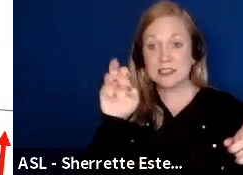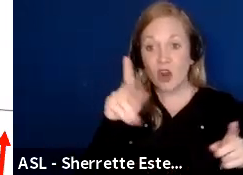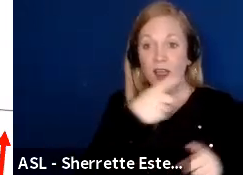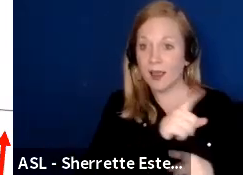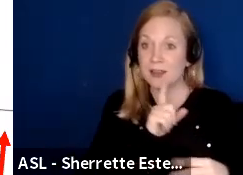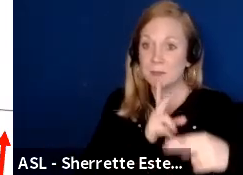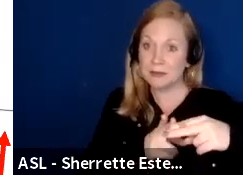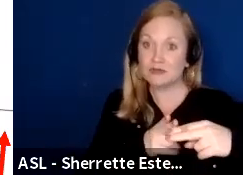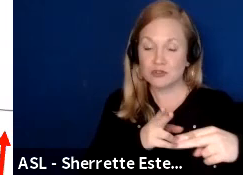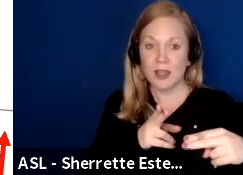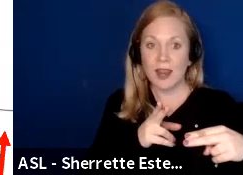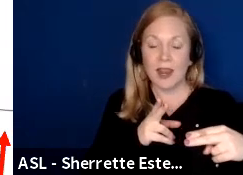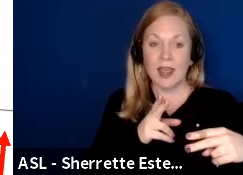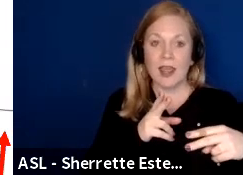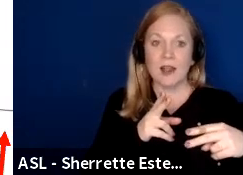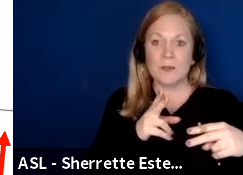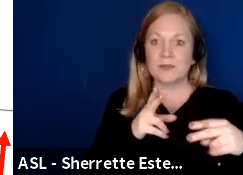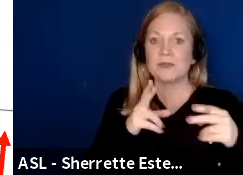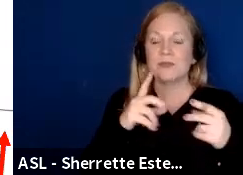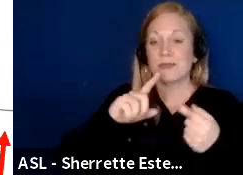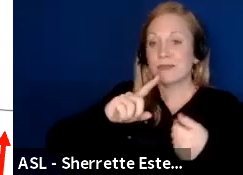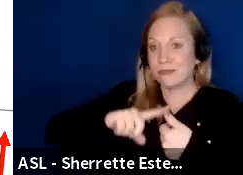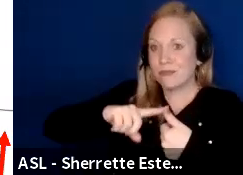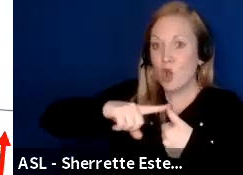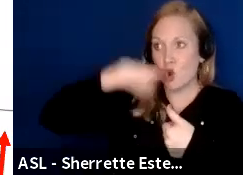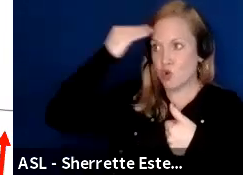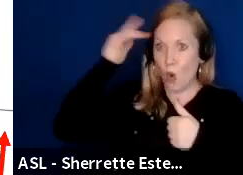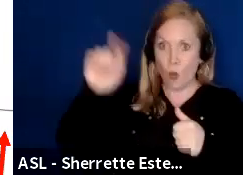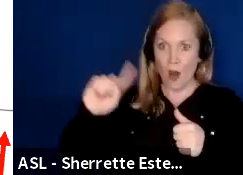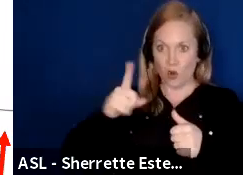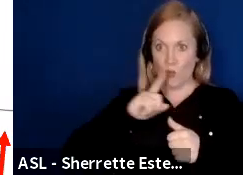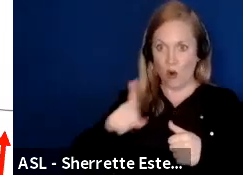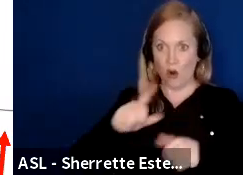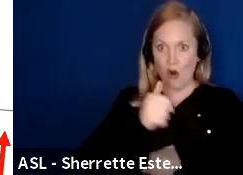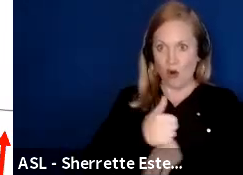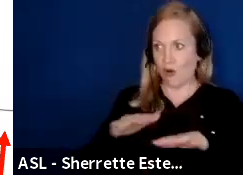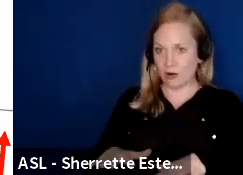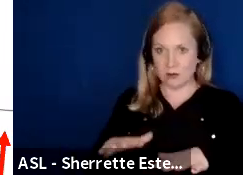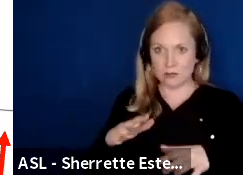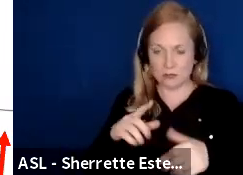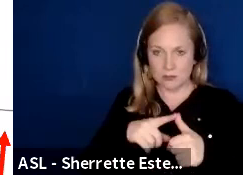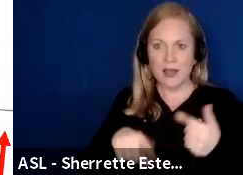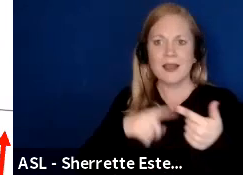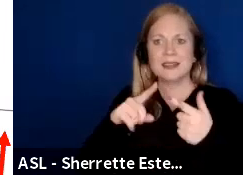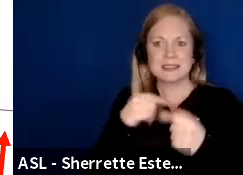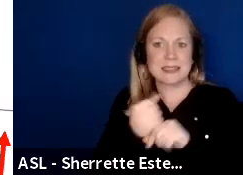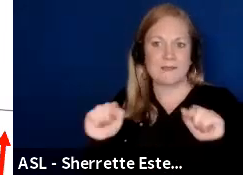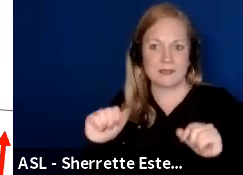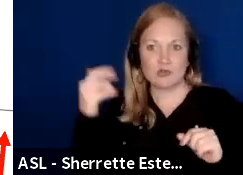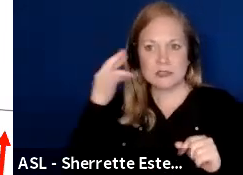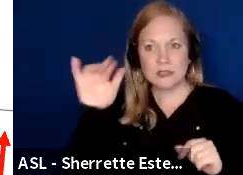for not only knowing where you are, but for safety. Being able to see